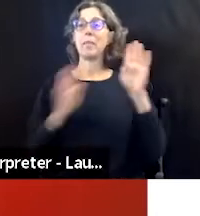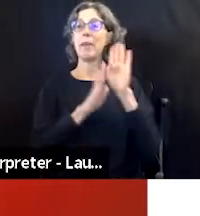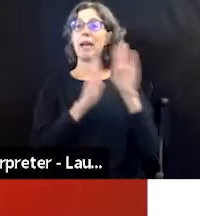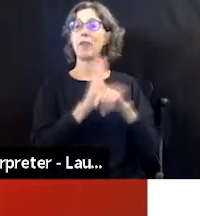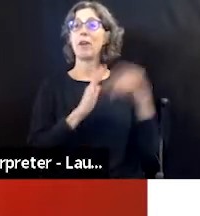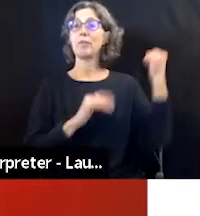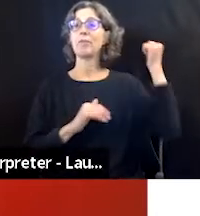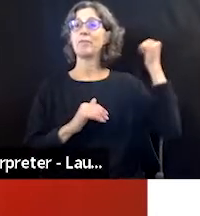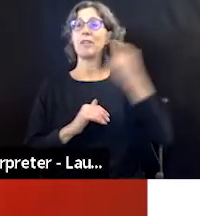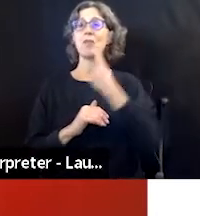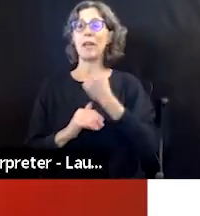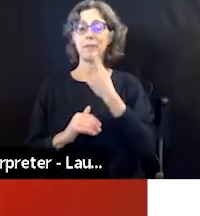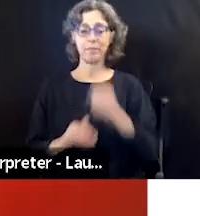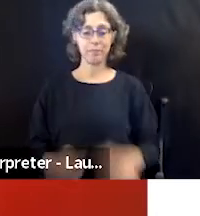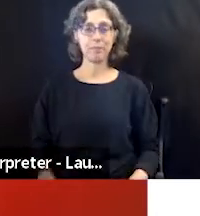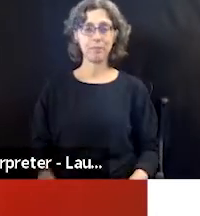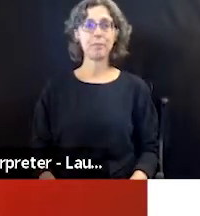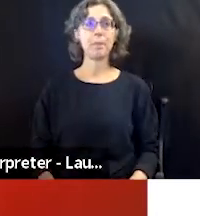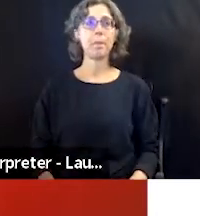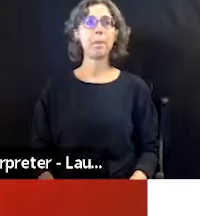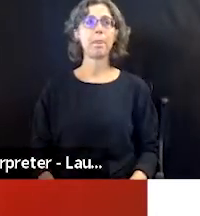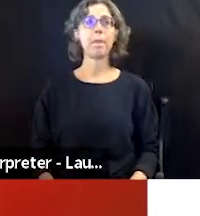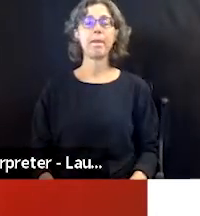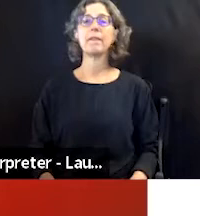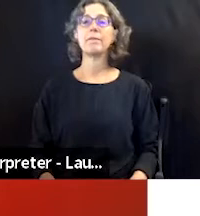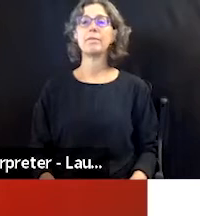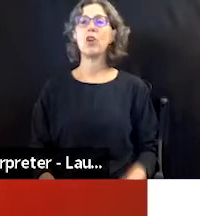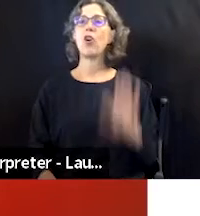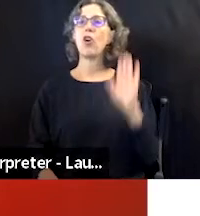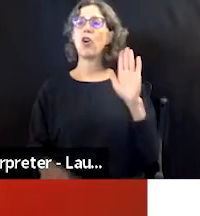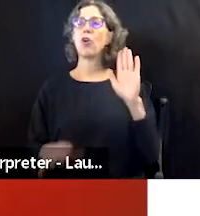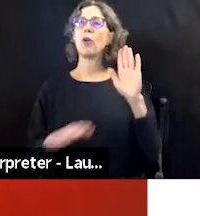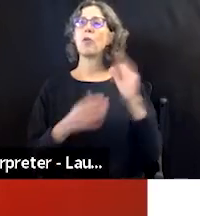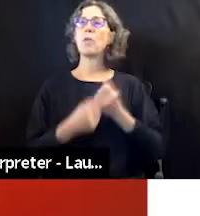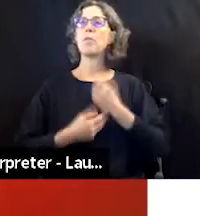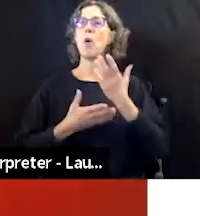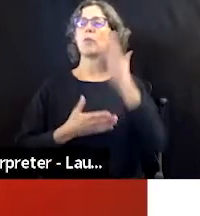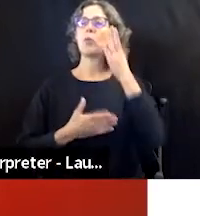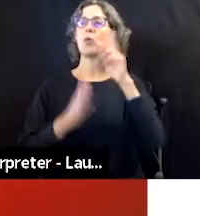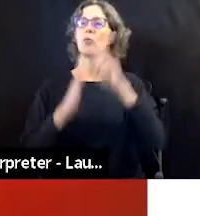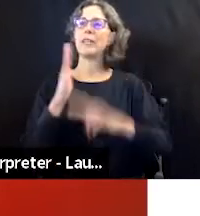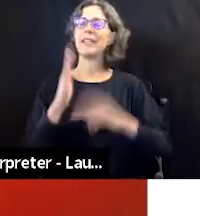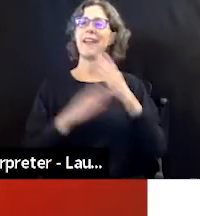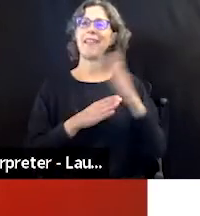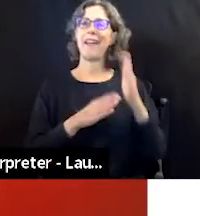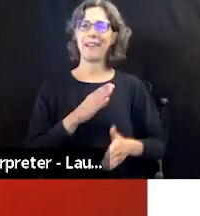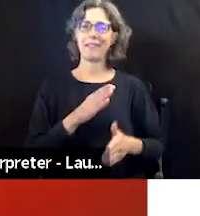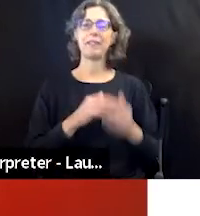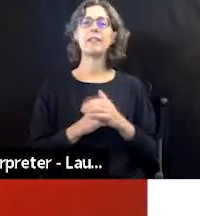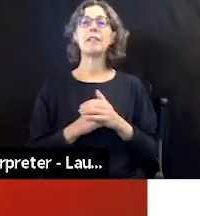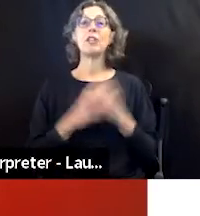We linked her poem at the end of the slideshow. For today, we